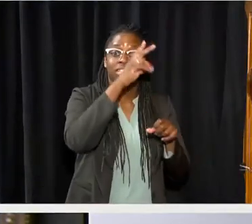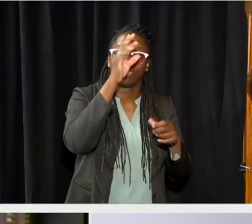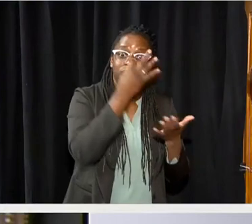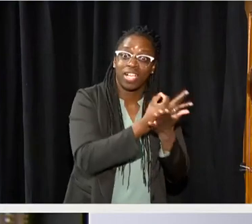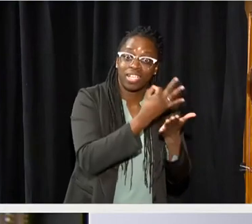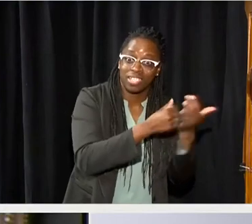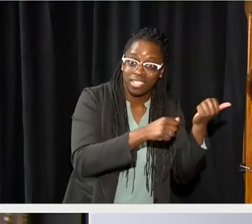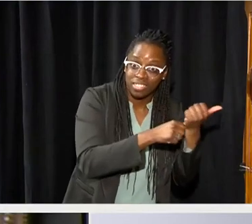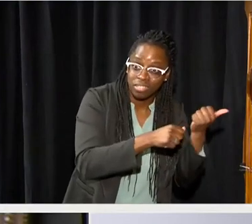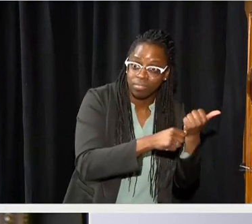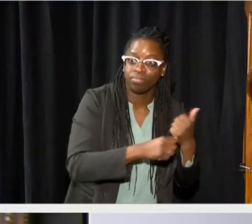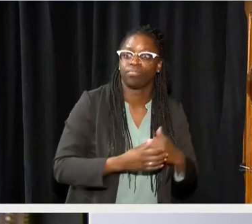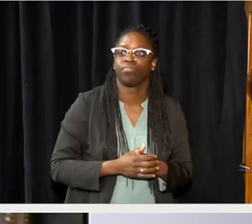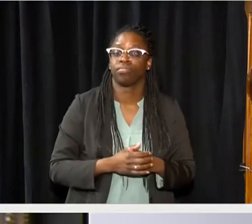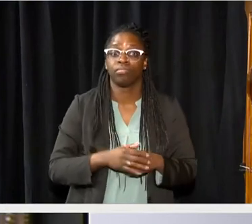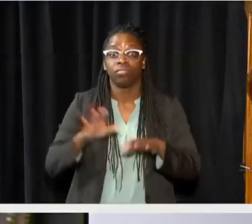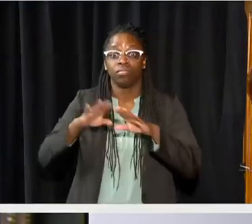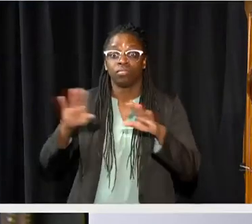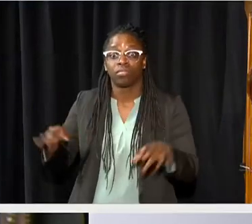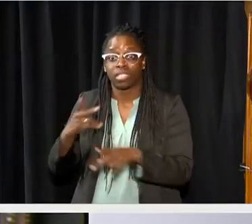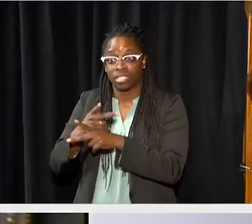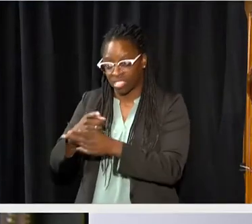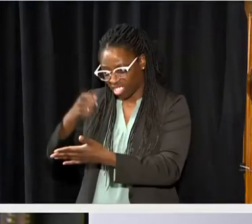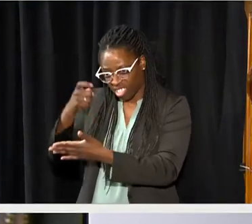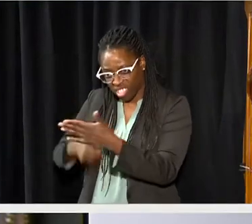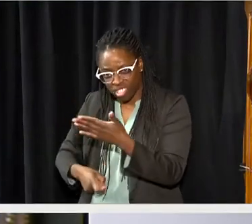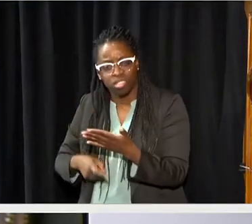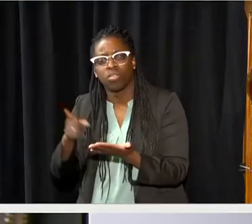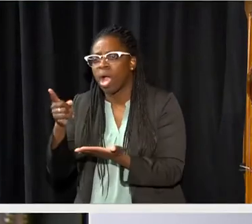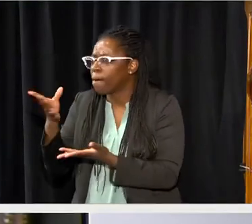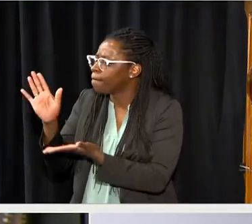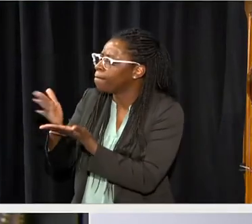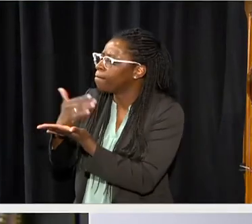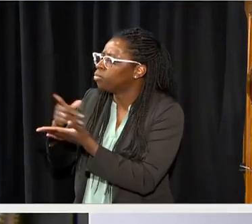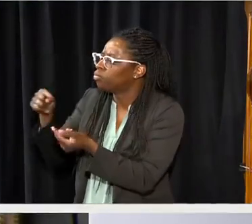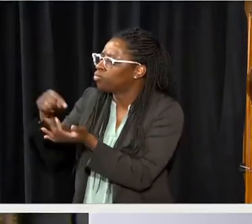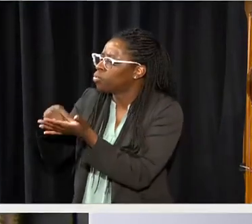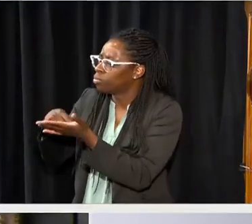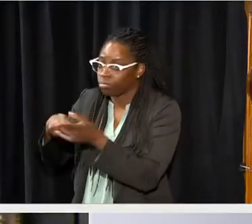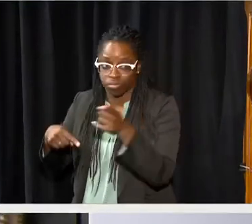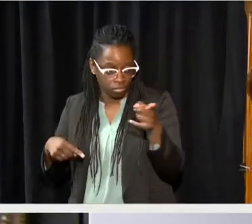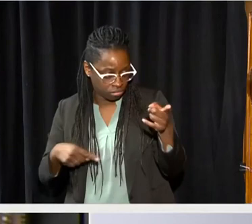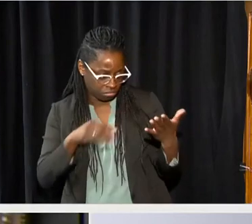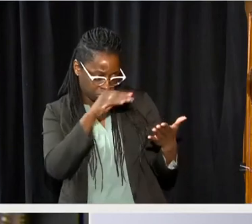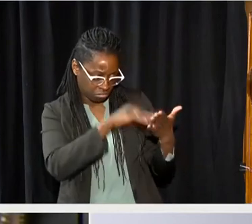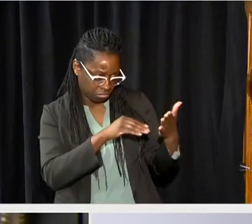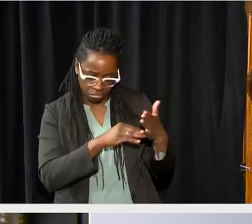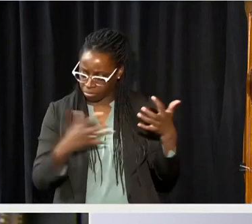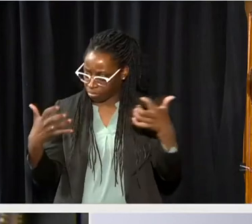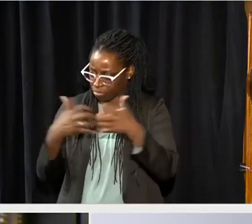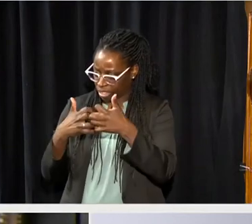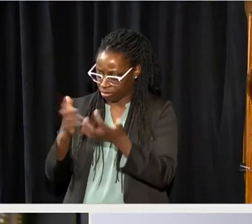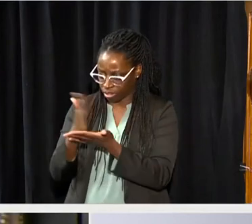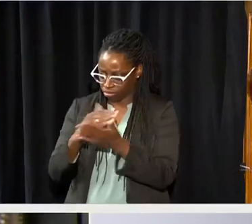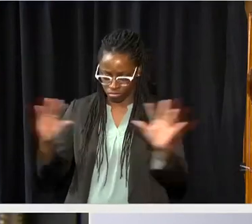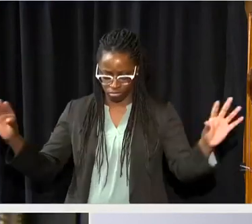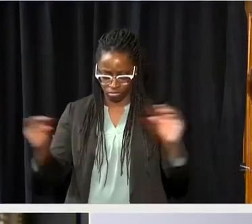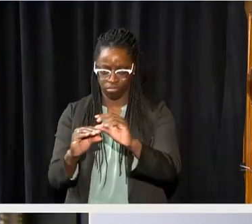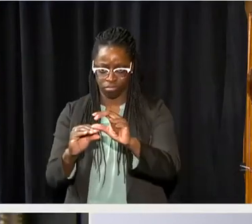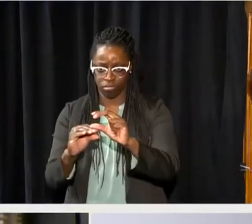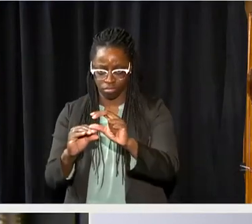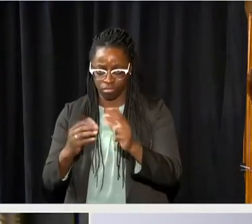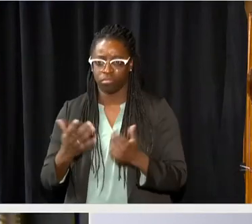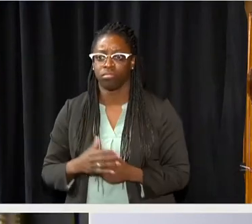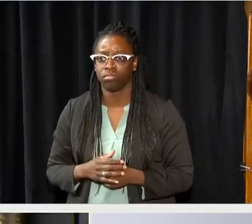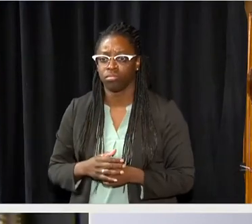are capped based on what you can afford. Next, we'll set a new goal for early education in Massachusetts.